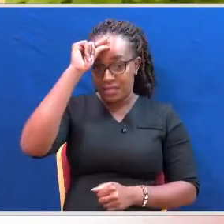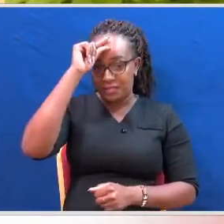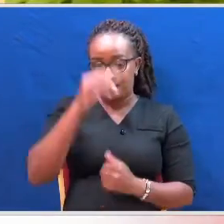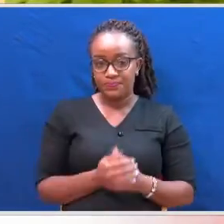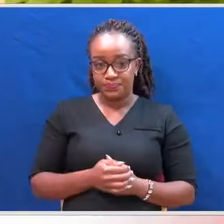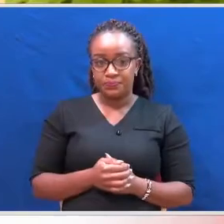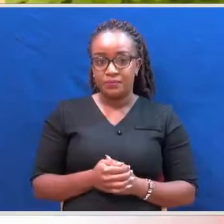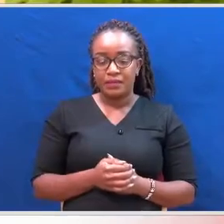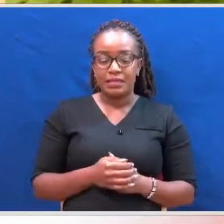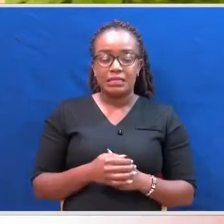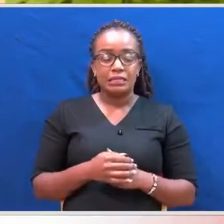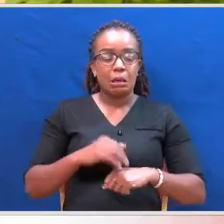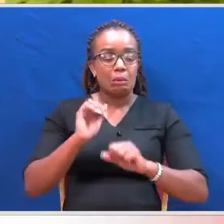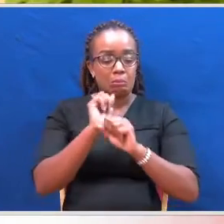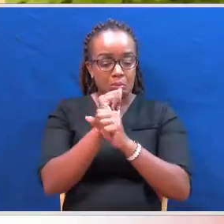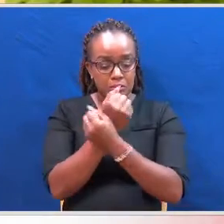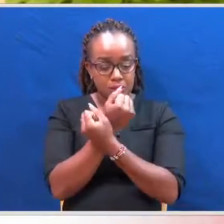it cannot be